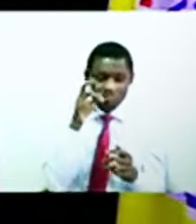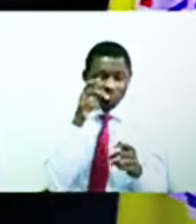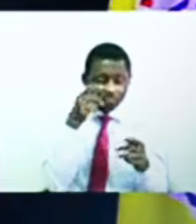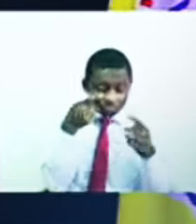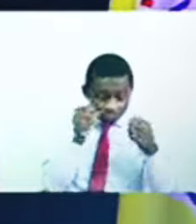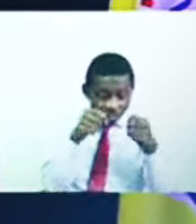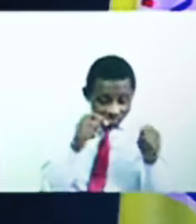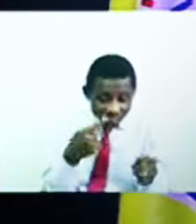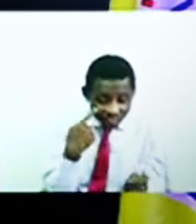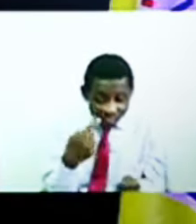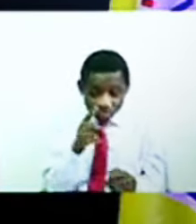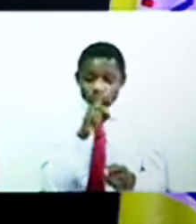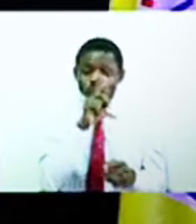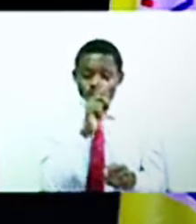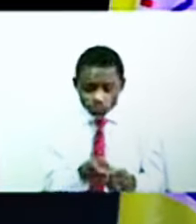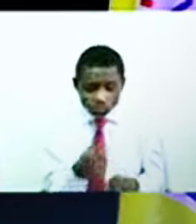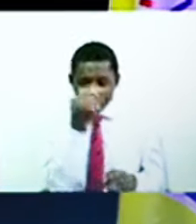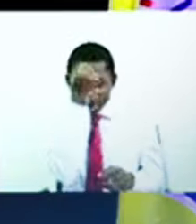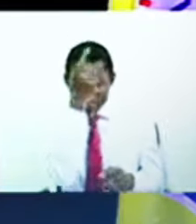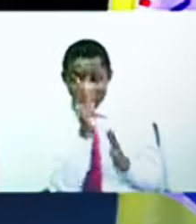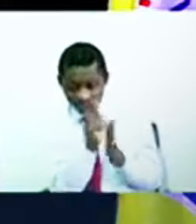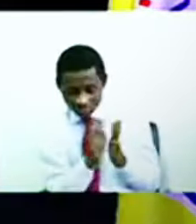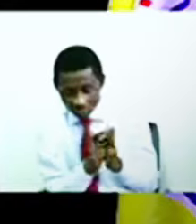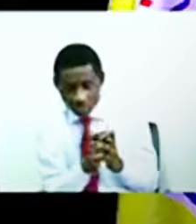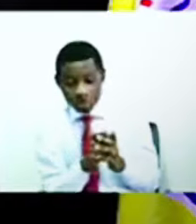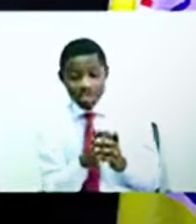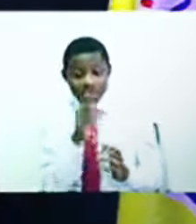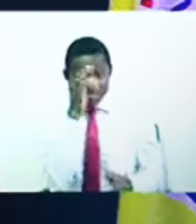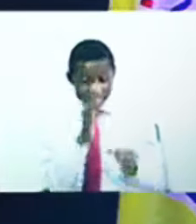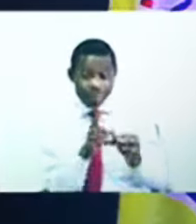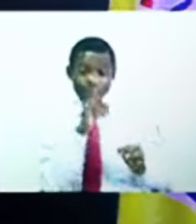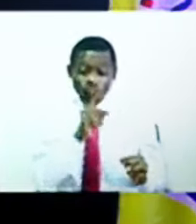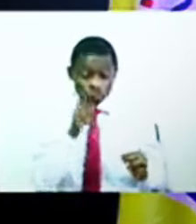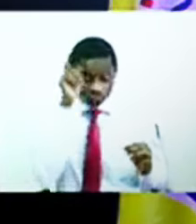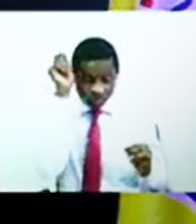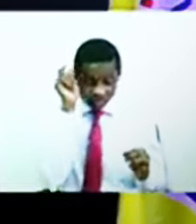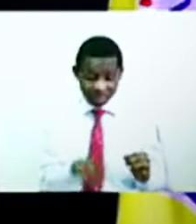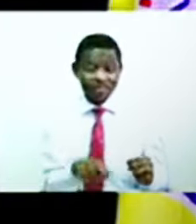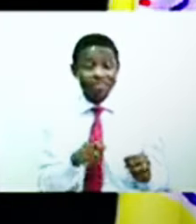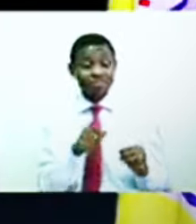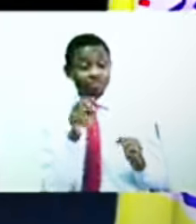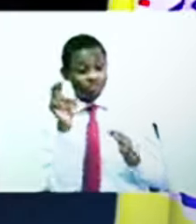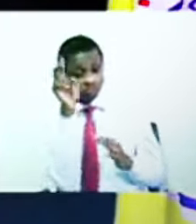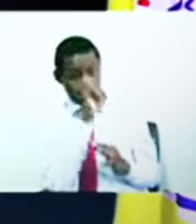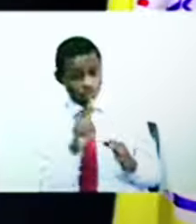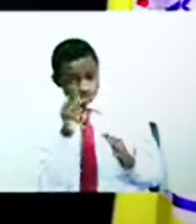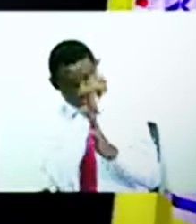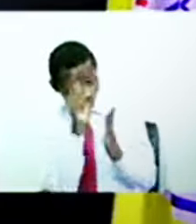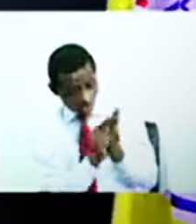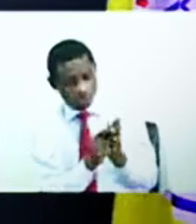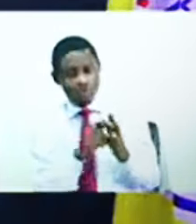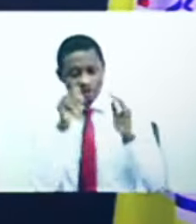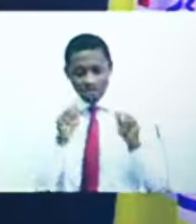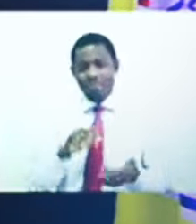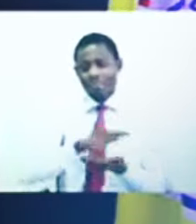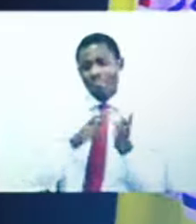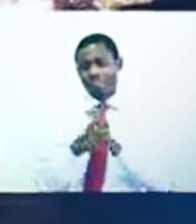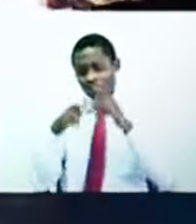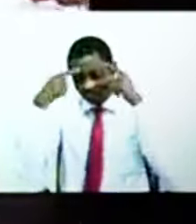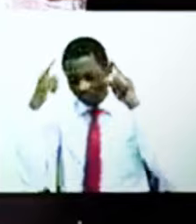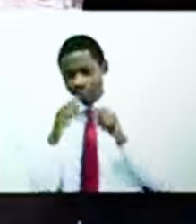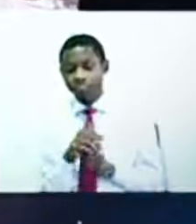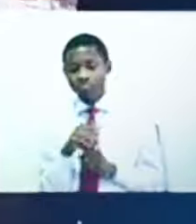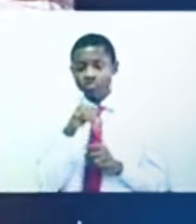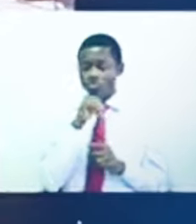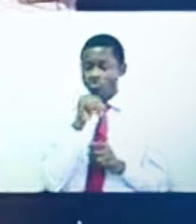the law. Because the law is on your side. It's not about what I will eat tomorrow.